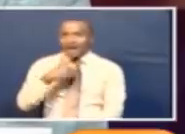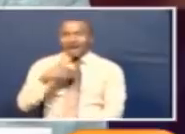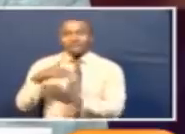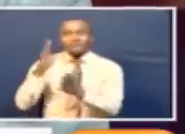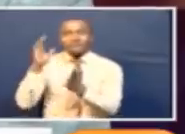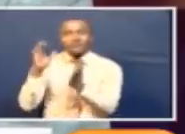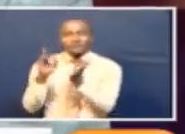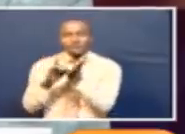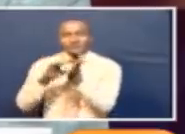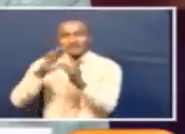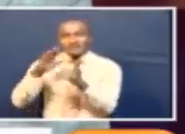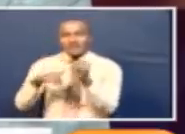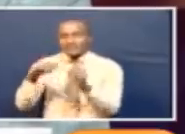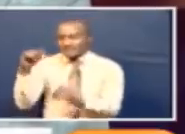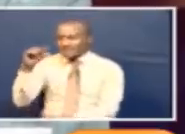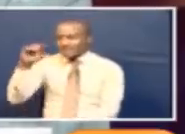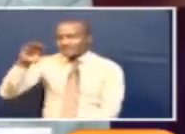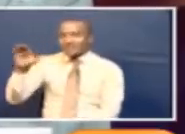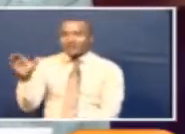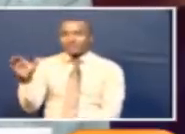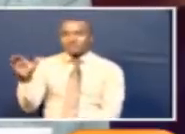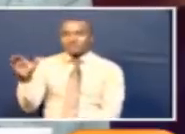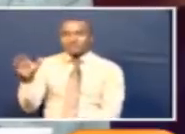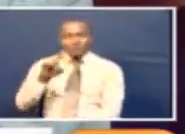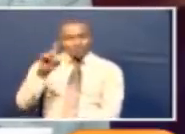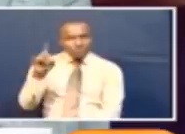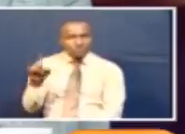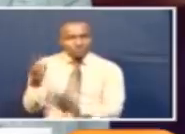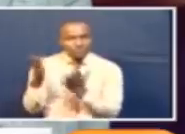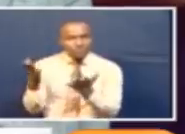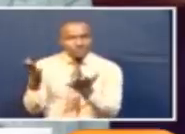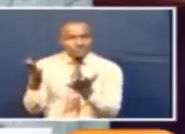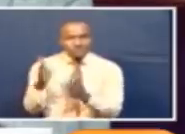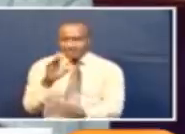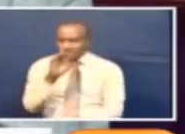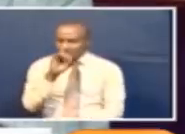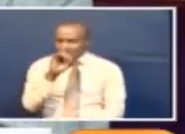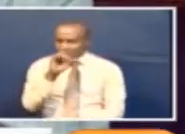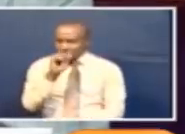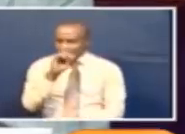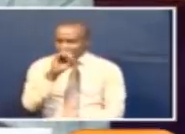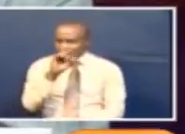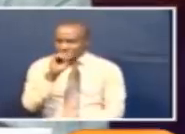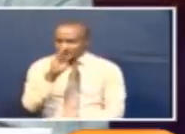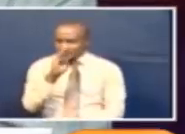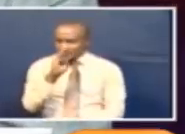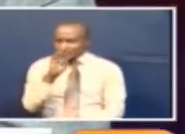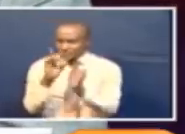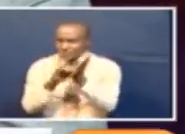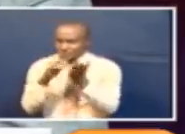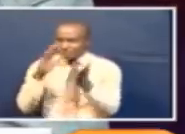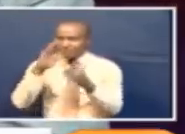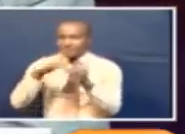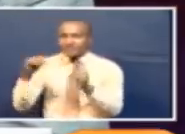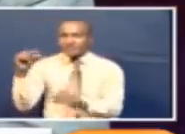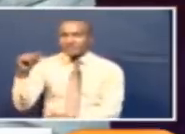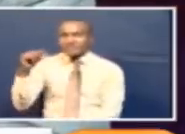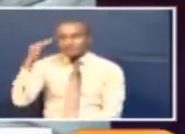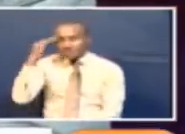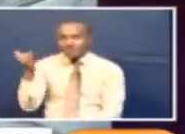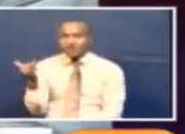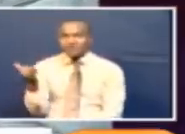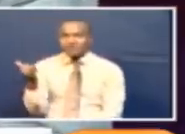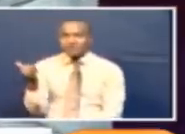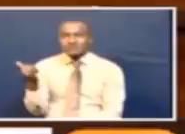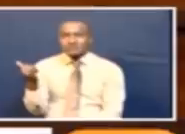than Garissa County. The question we should ask ourselves is, why does Dadaab have more doctors than Garissa County? Why does working